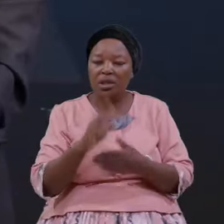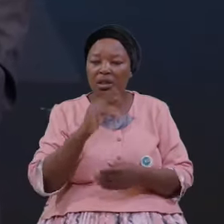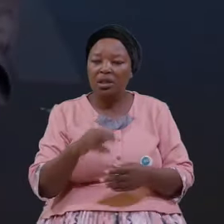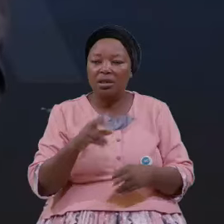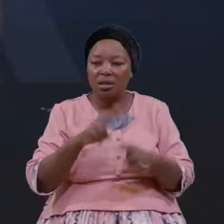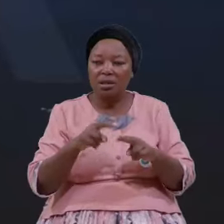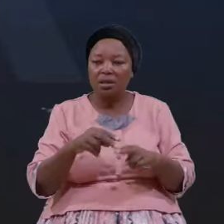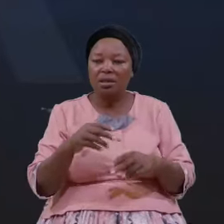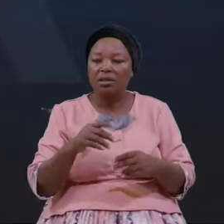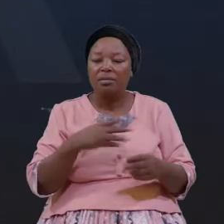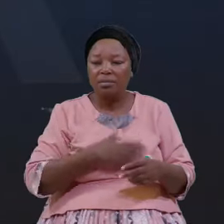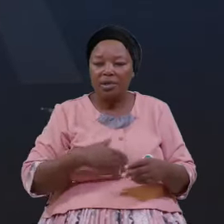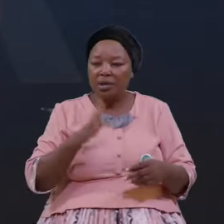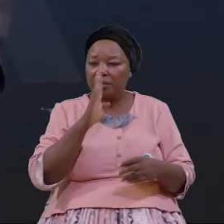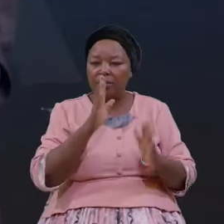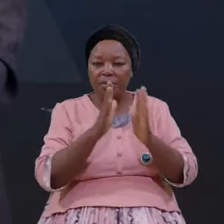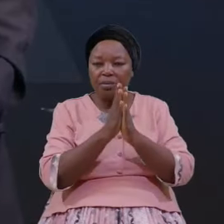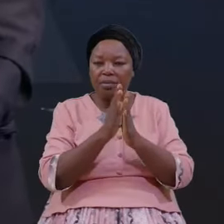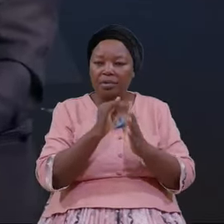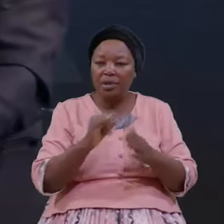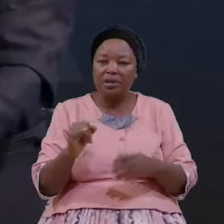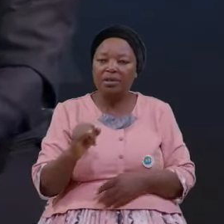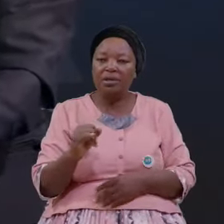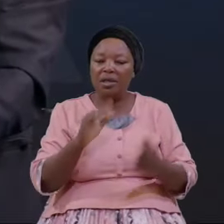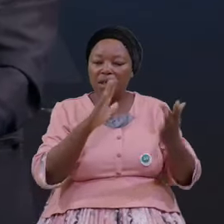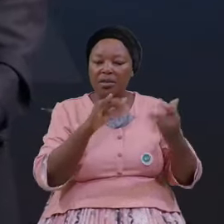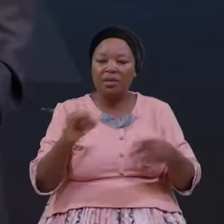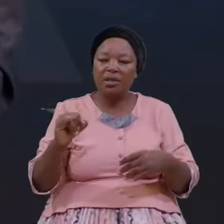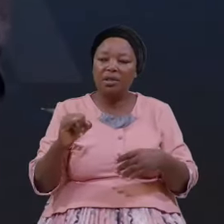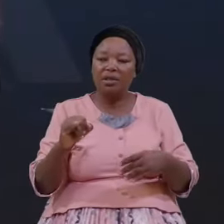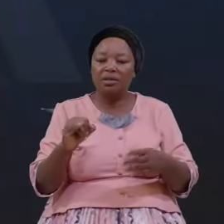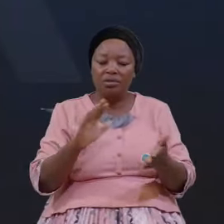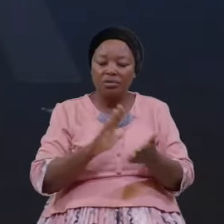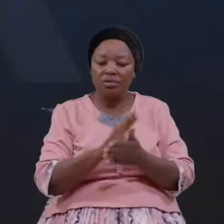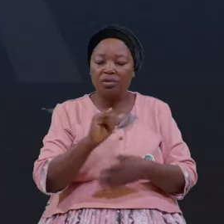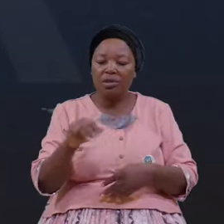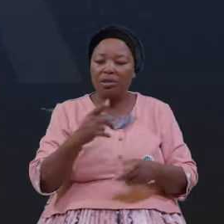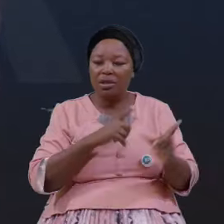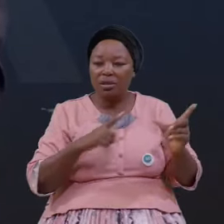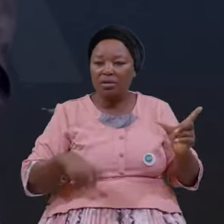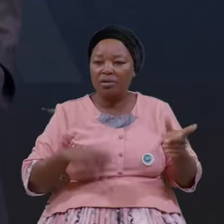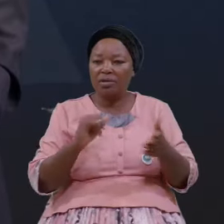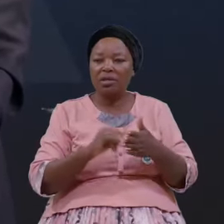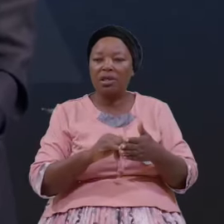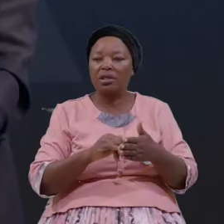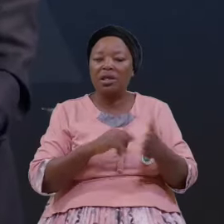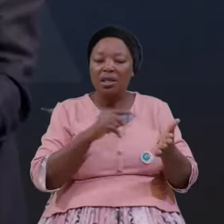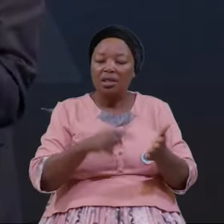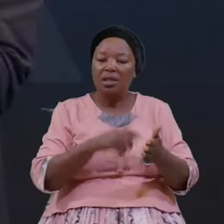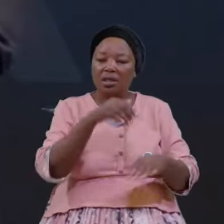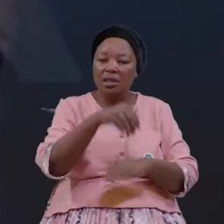been given your package, let's be praying, expecting, believing God for another glow of